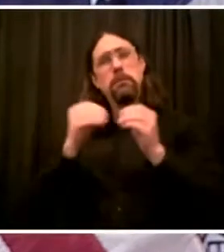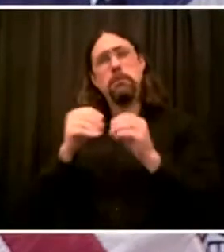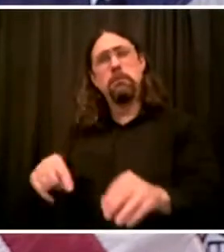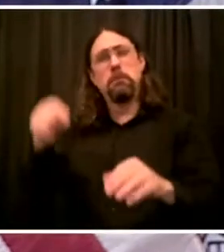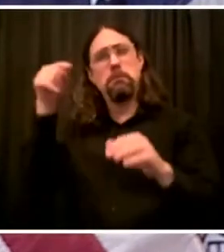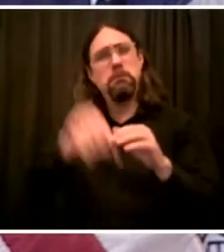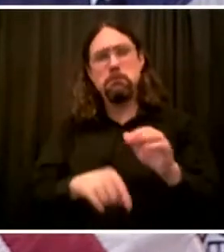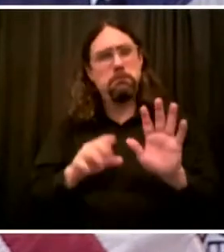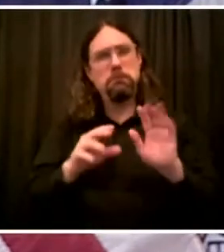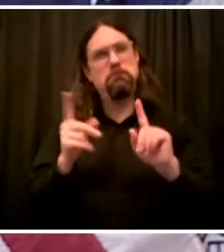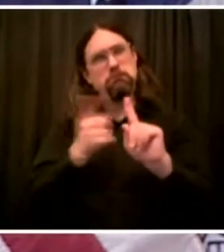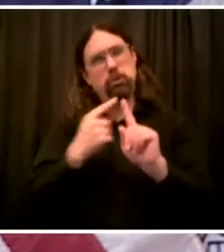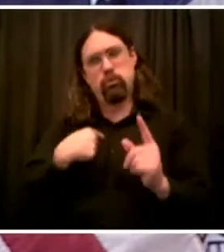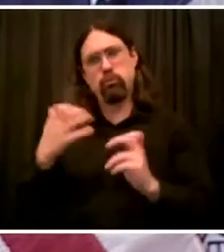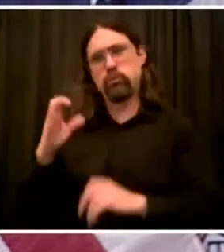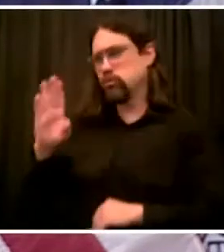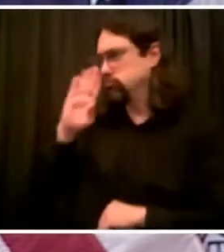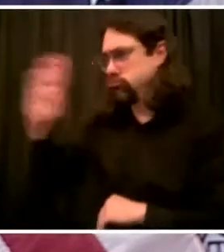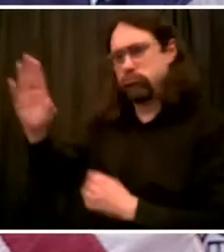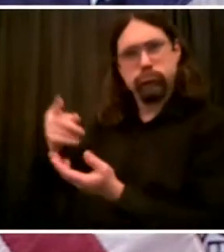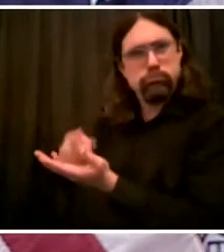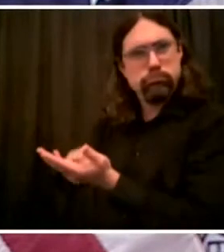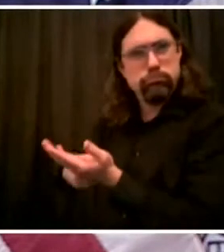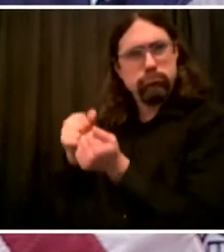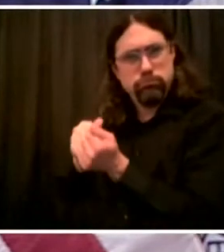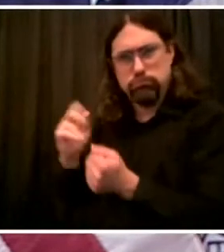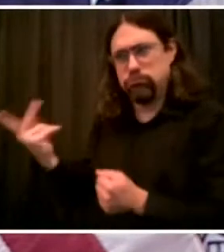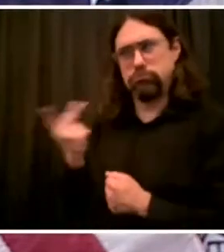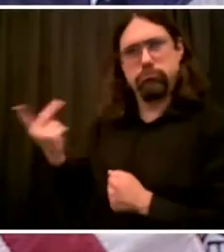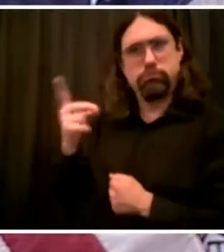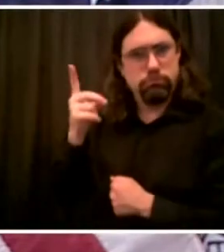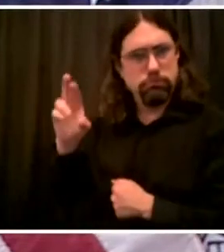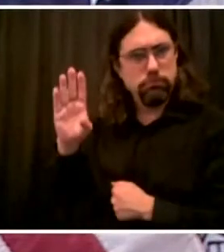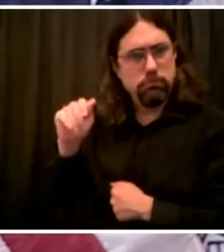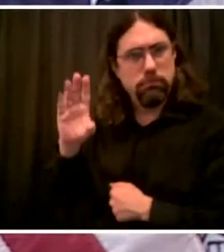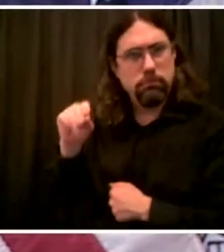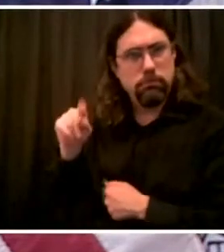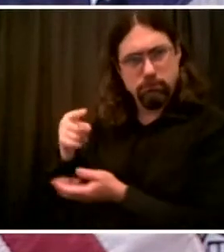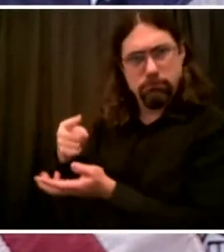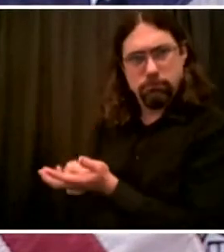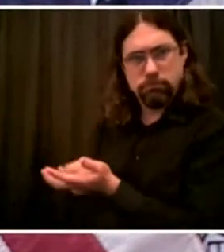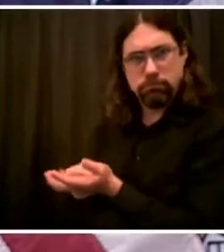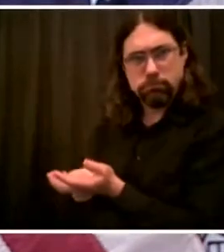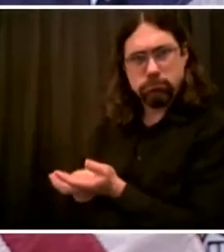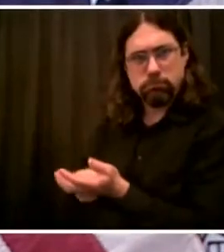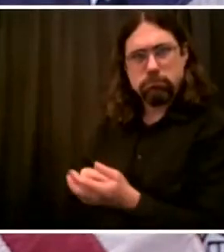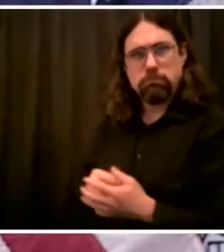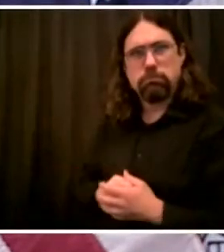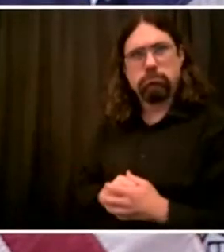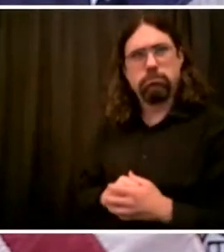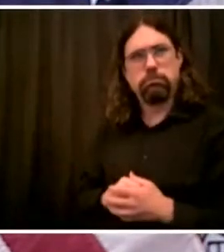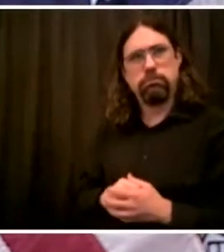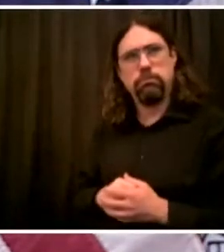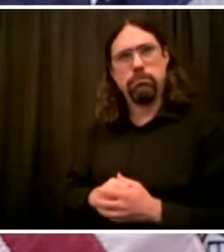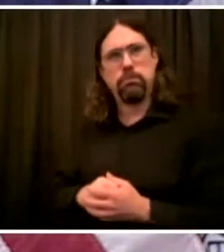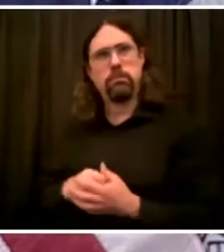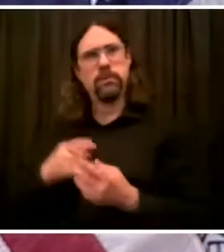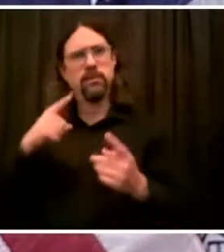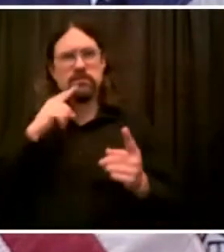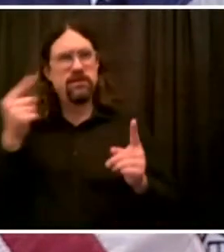is how can we support each other in doing the best work possible to keep the people of New York City safe, period. On